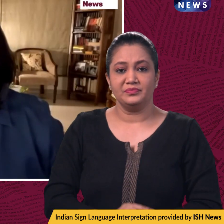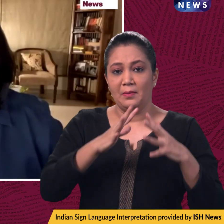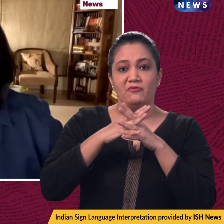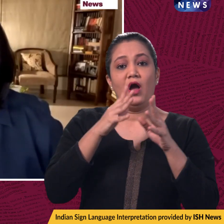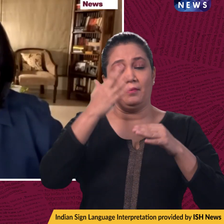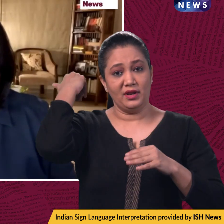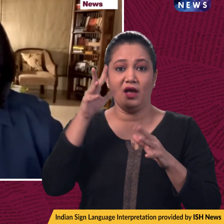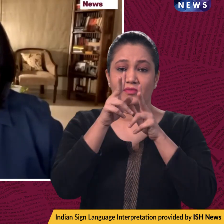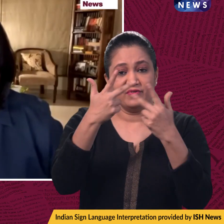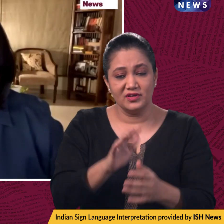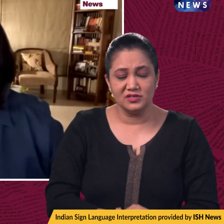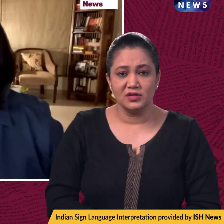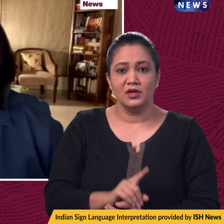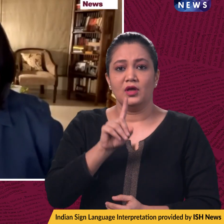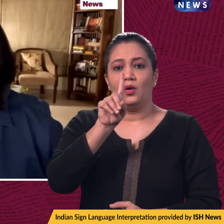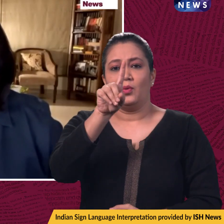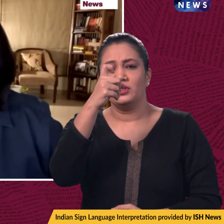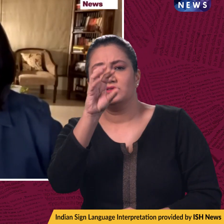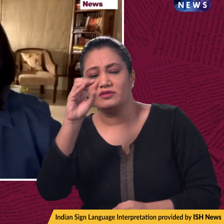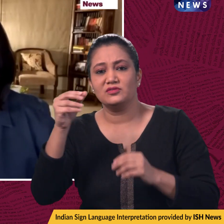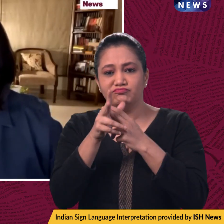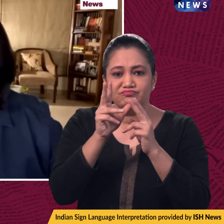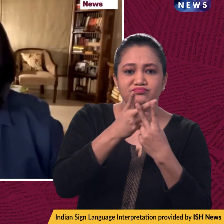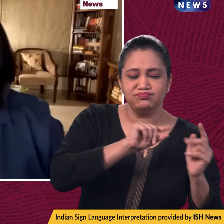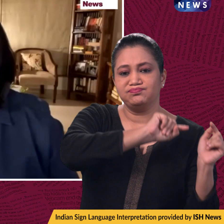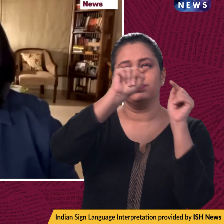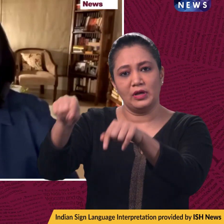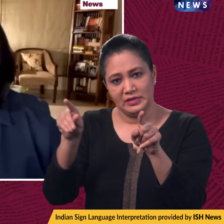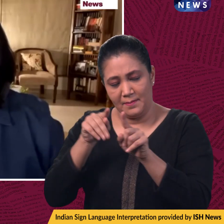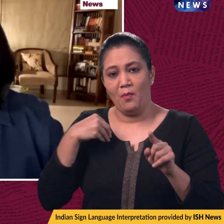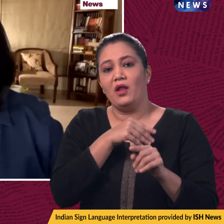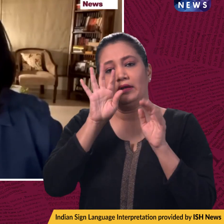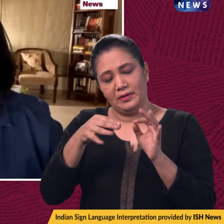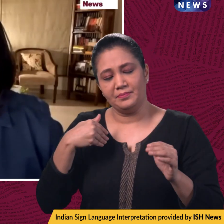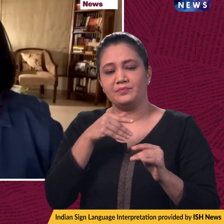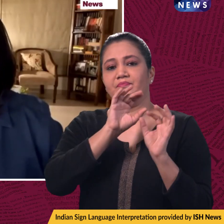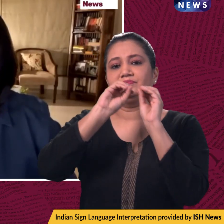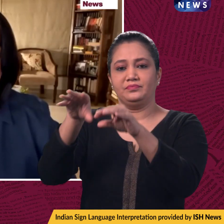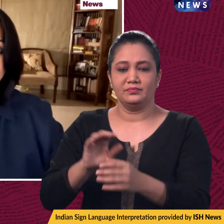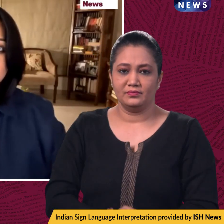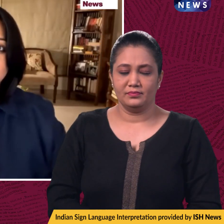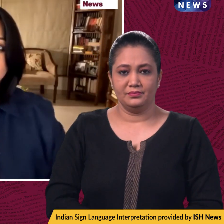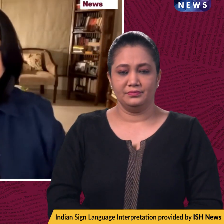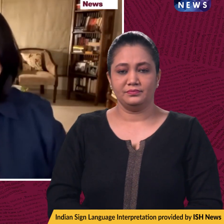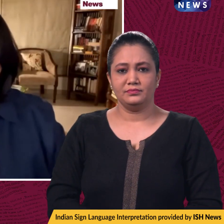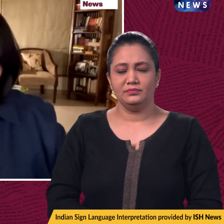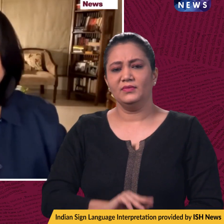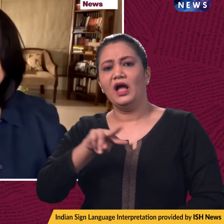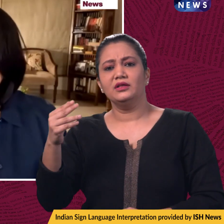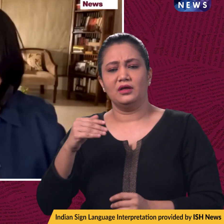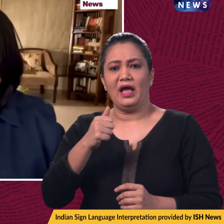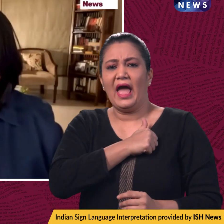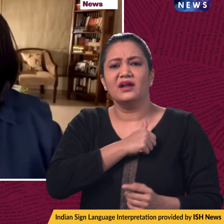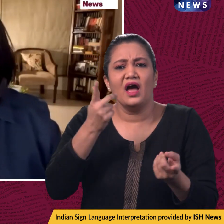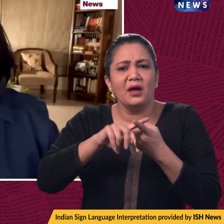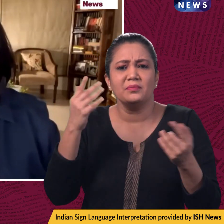the US announced that it would send 1,700 paratroop reinforcements to Poland as well. An update on what's going on